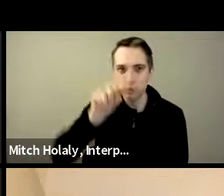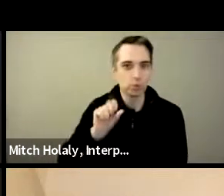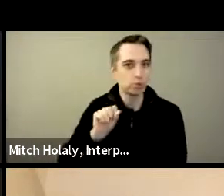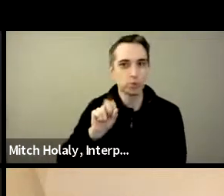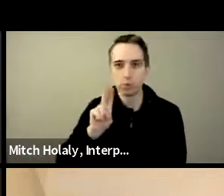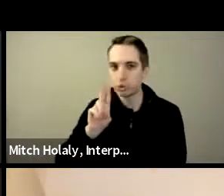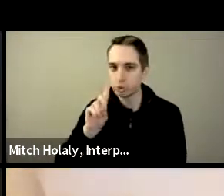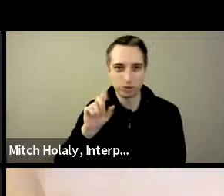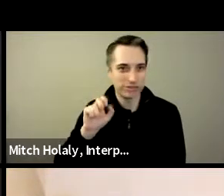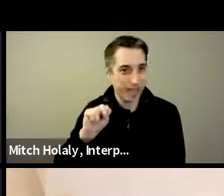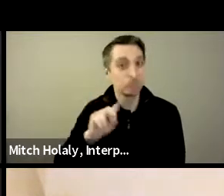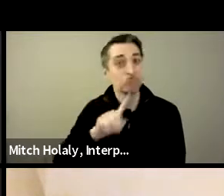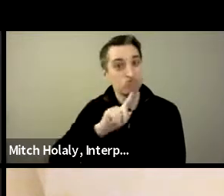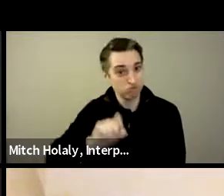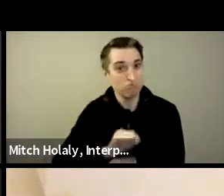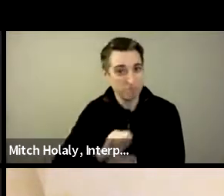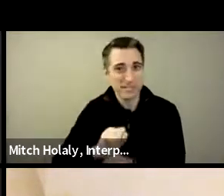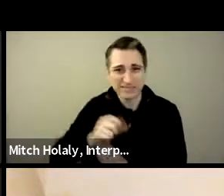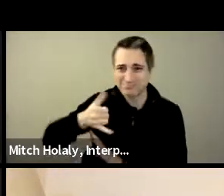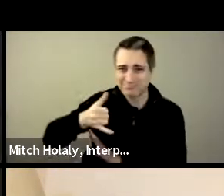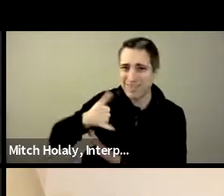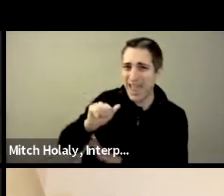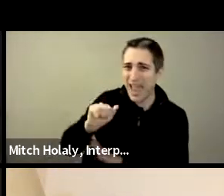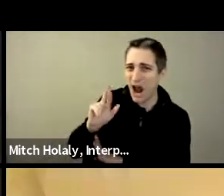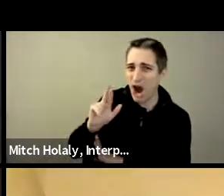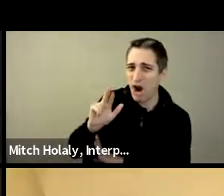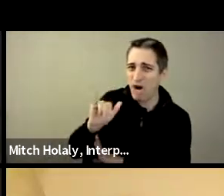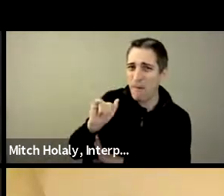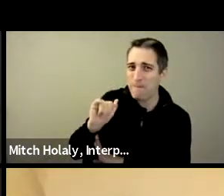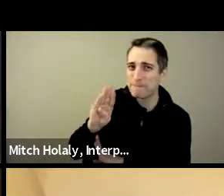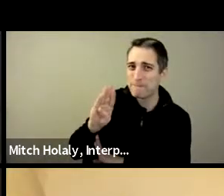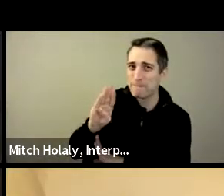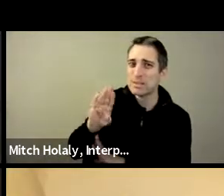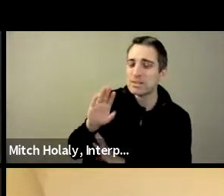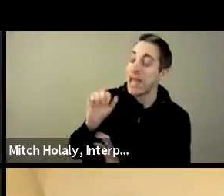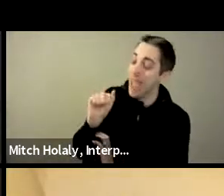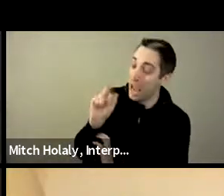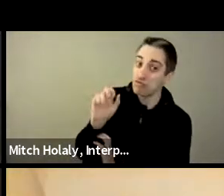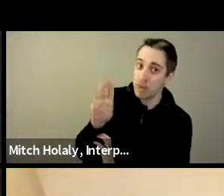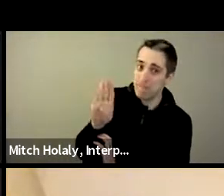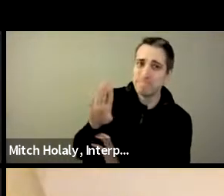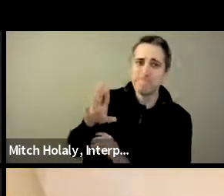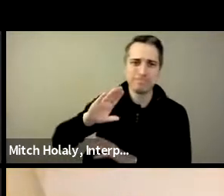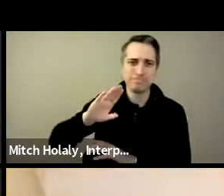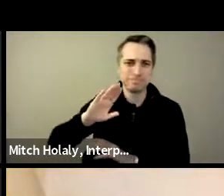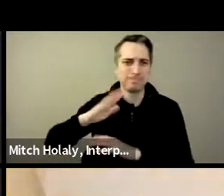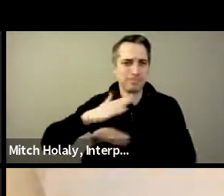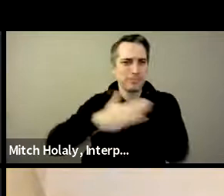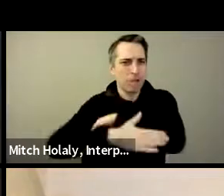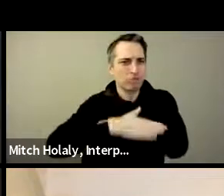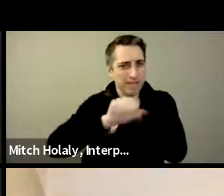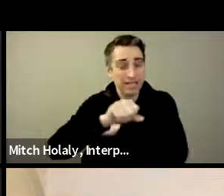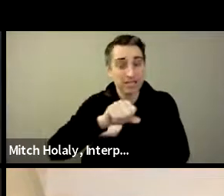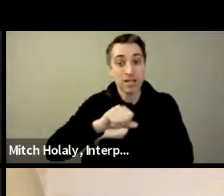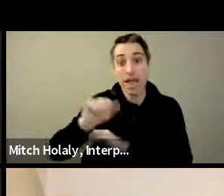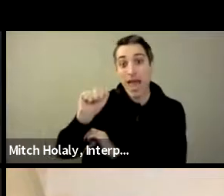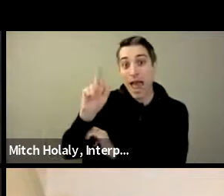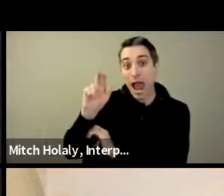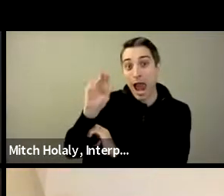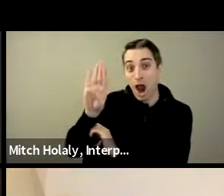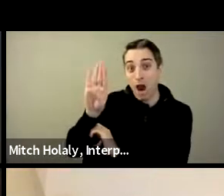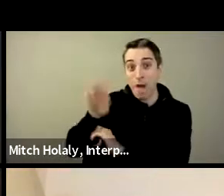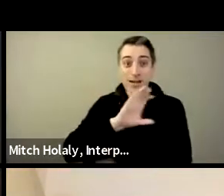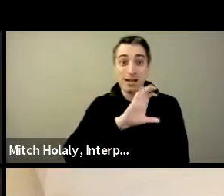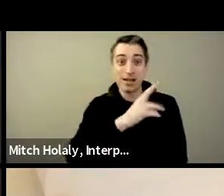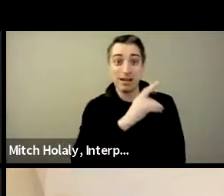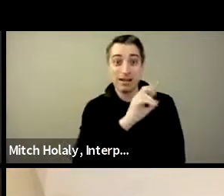these are all Arab countries. So when we look at the numbers of Arab and Chaldean, there's so much more than